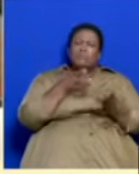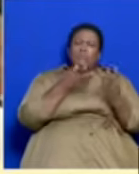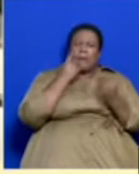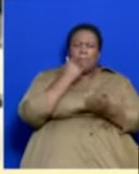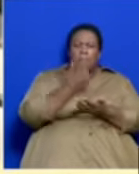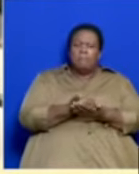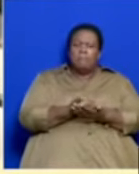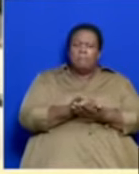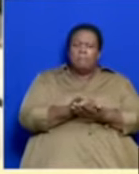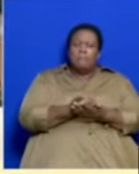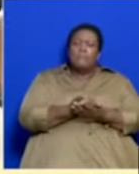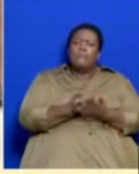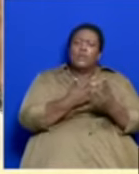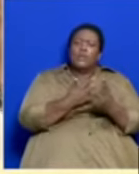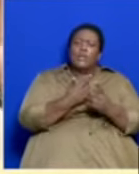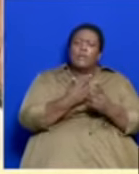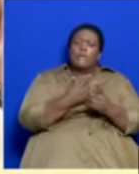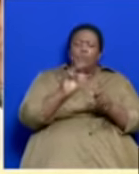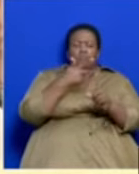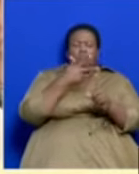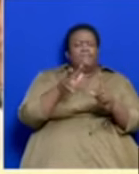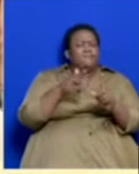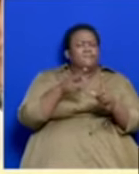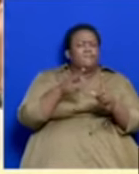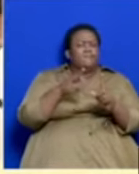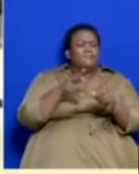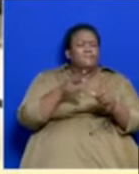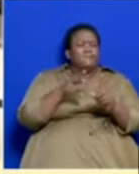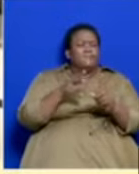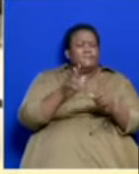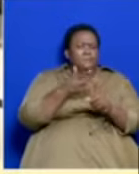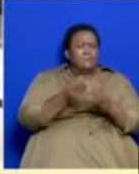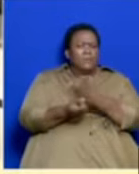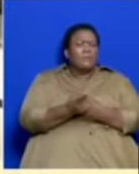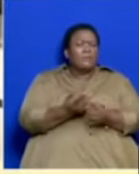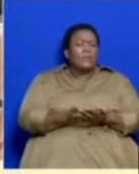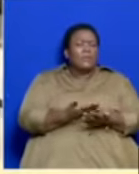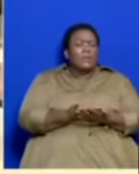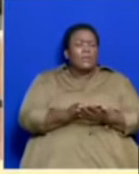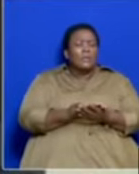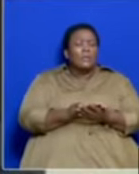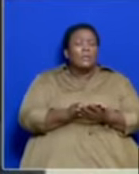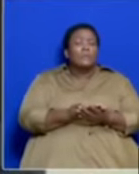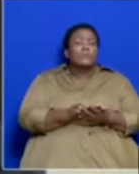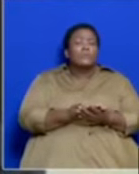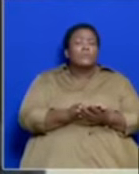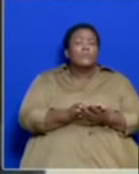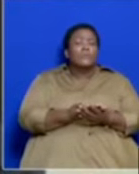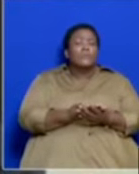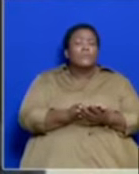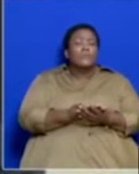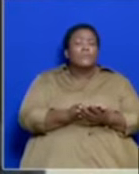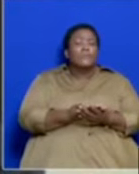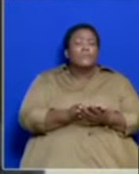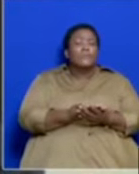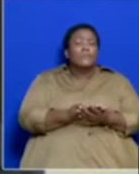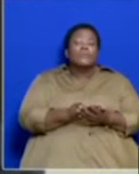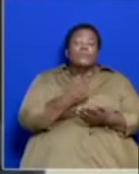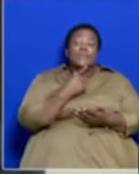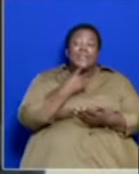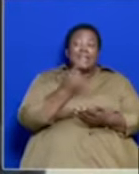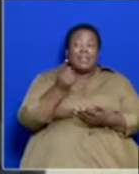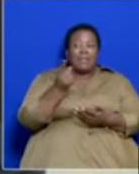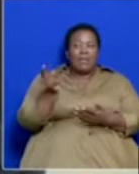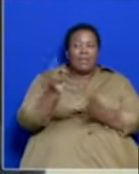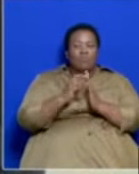disciplinary purposes and to be proved as misconduct does not